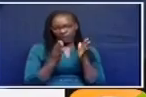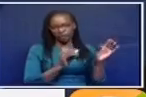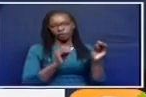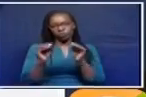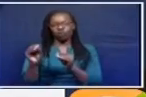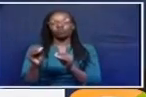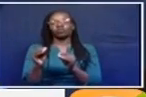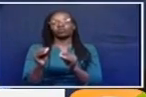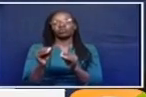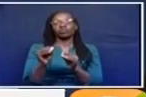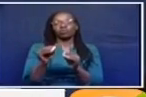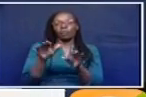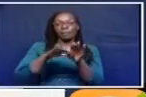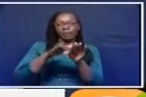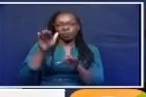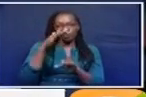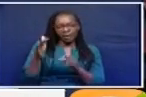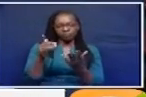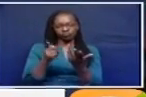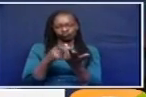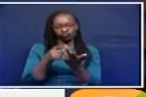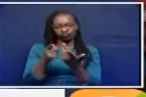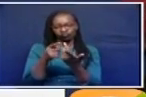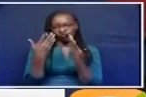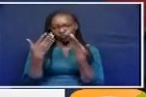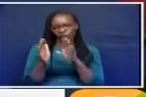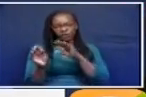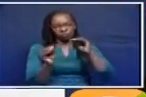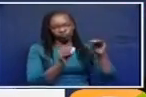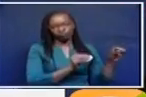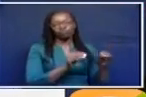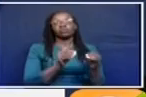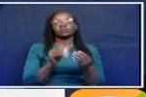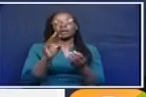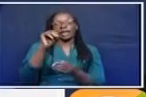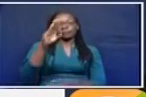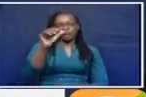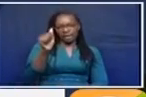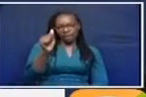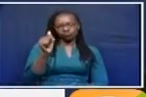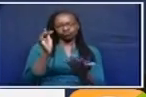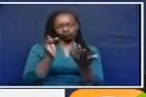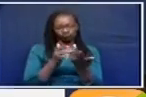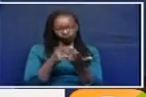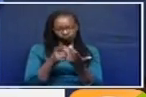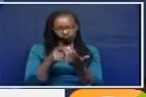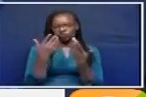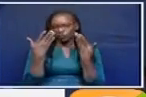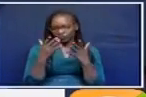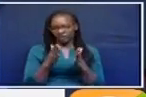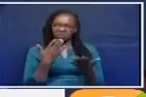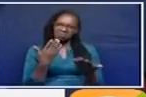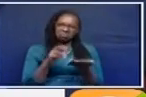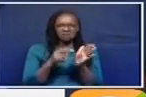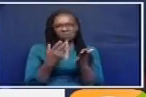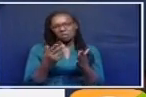into the members of parliament, and then we'll finally will be the MCA. So really, maybe give it like 2 or so hours